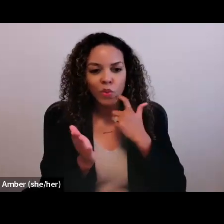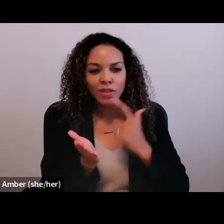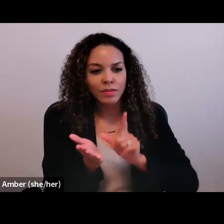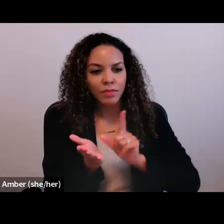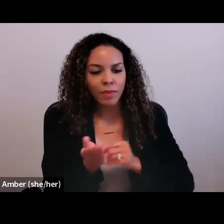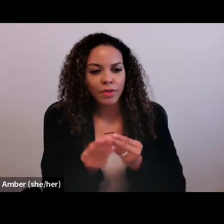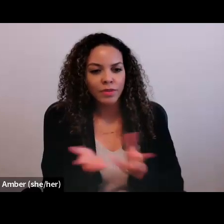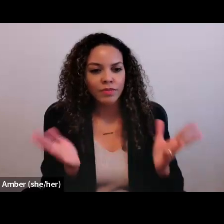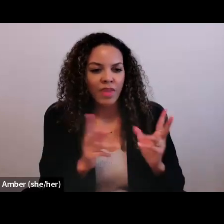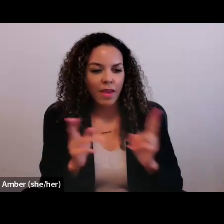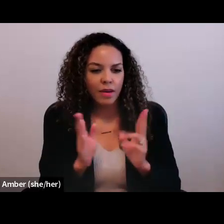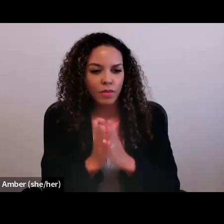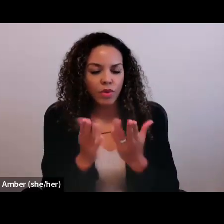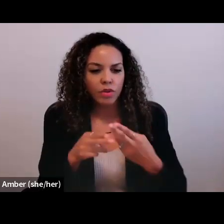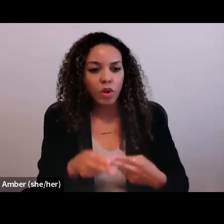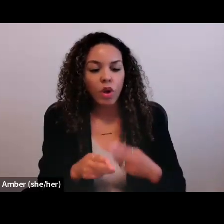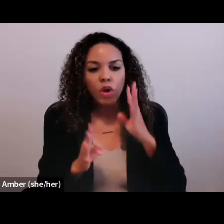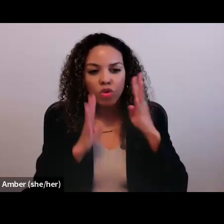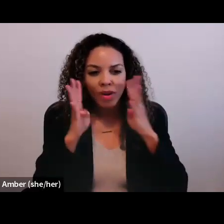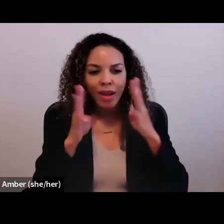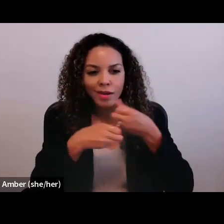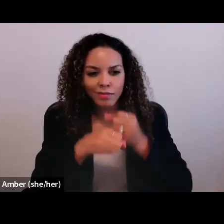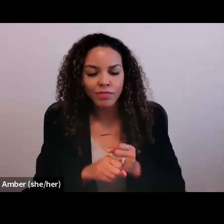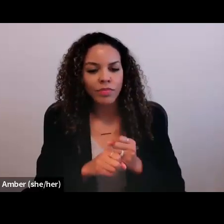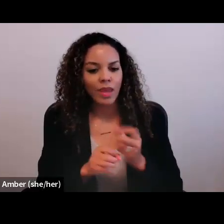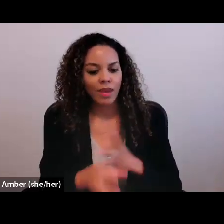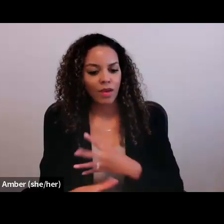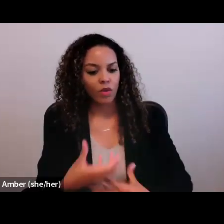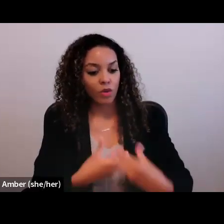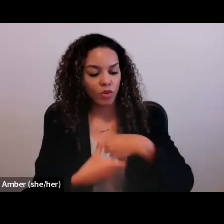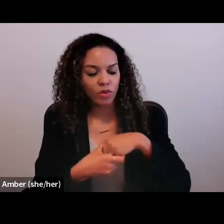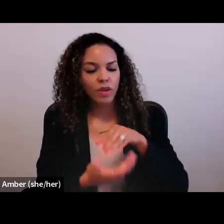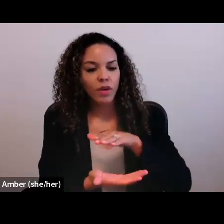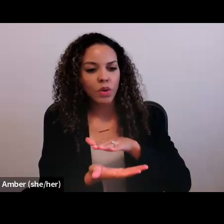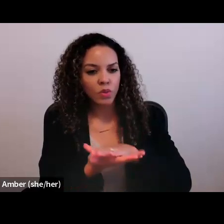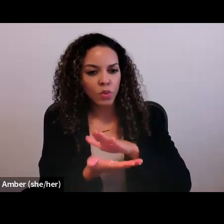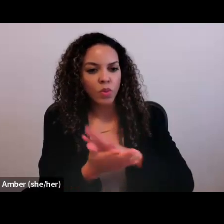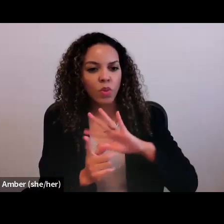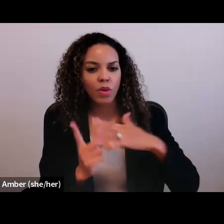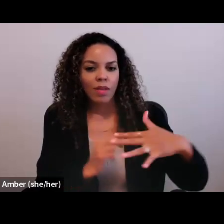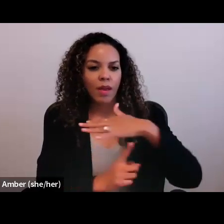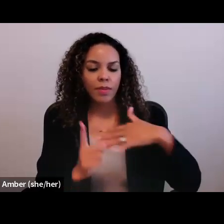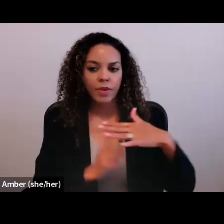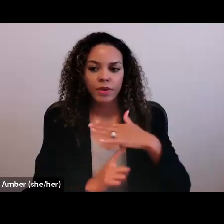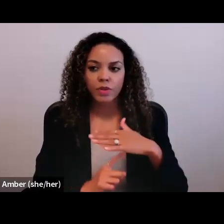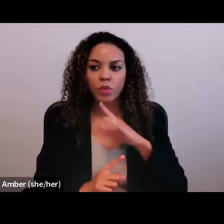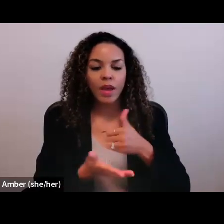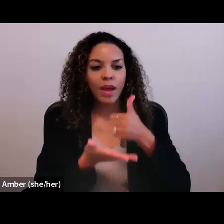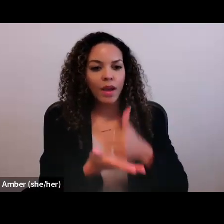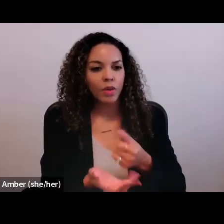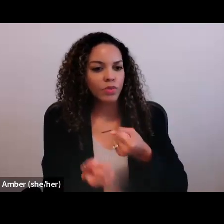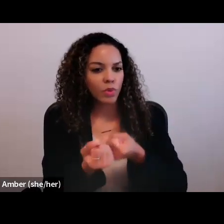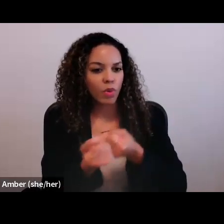book, Creating an Inclusive School Climate, a School Psychology Model for Supporting Marginalized